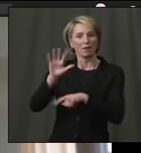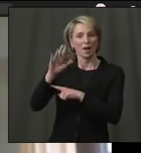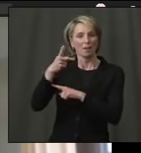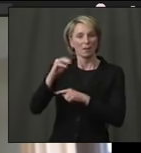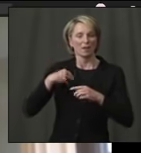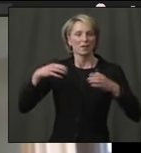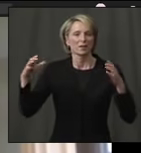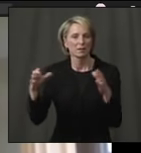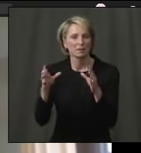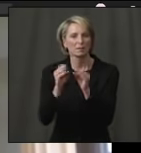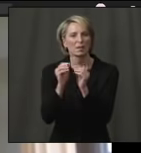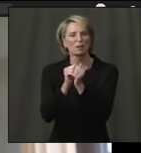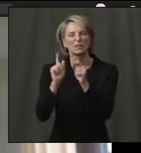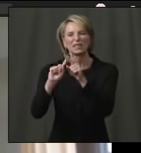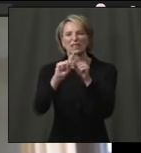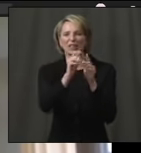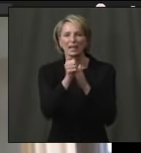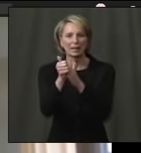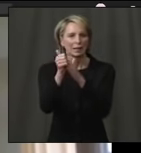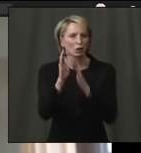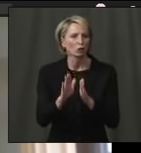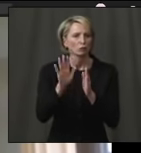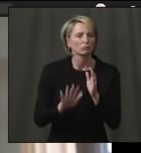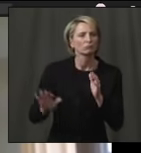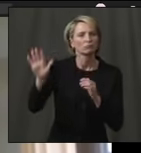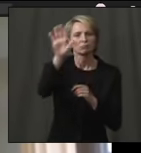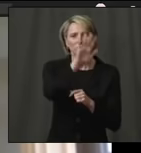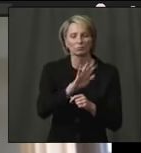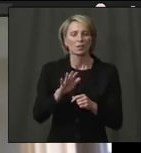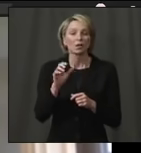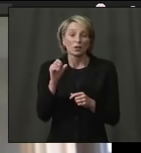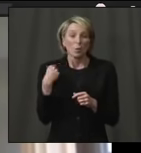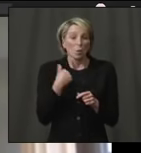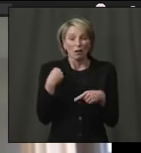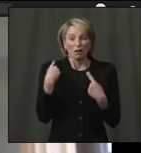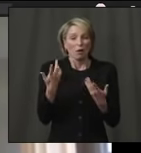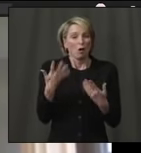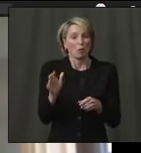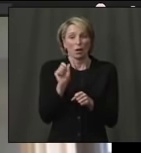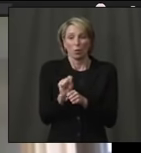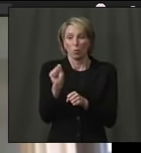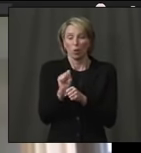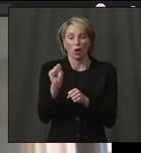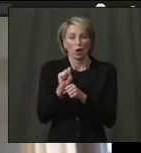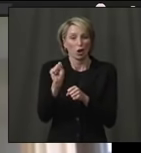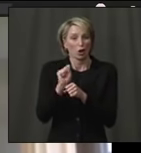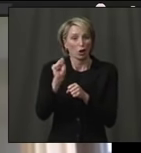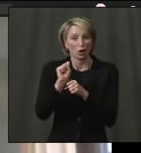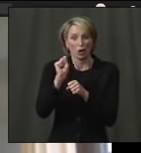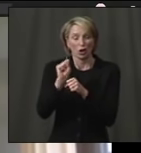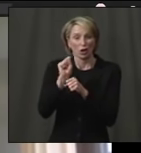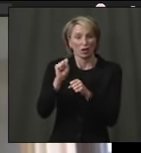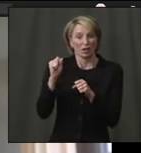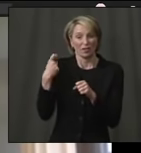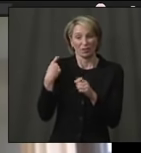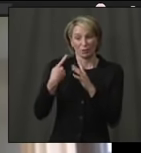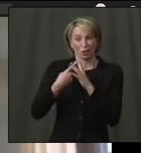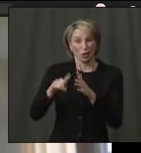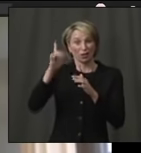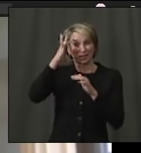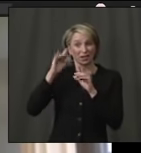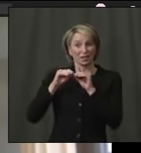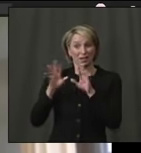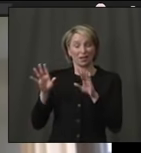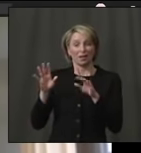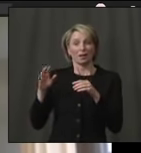an extension of the collaboration that we've been doing from the start of this crisis, from the start of